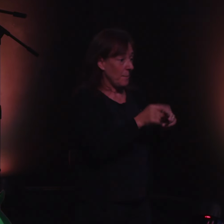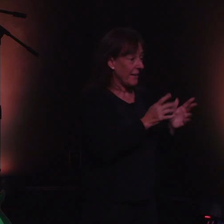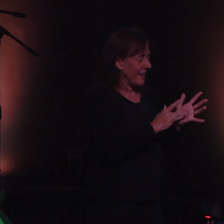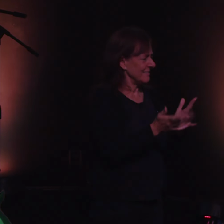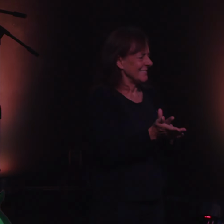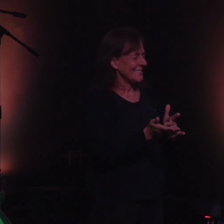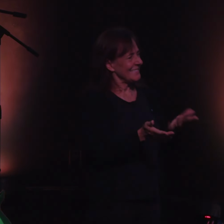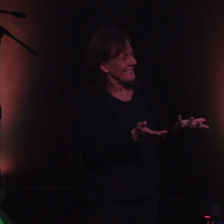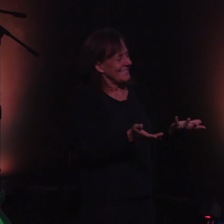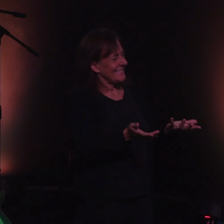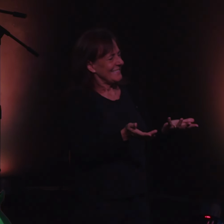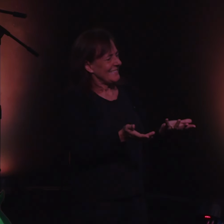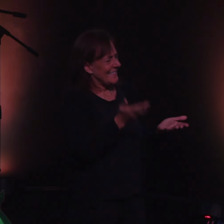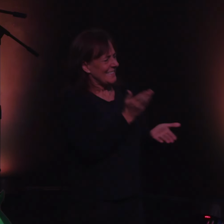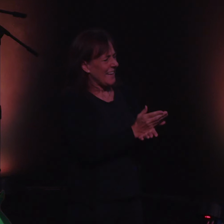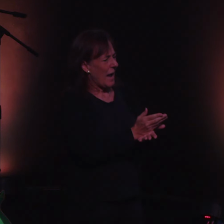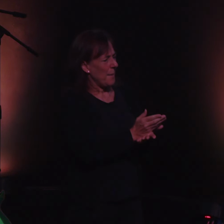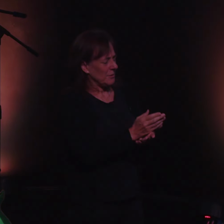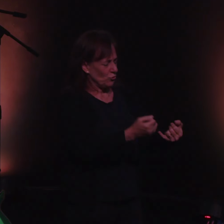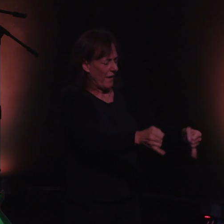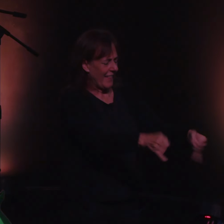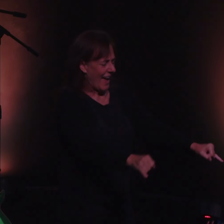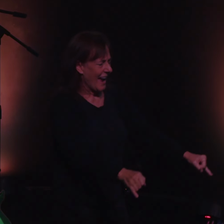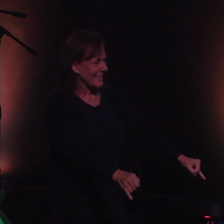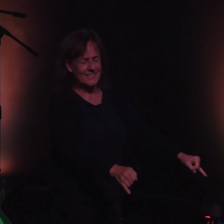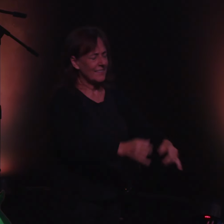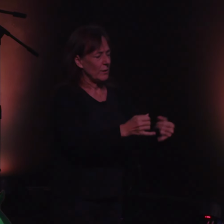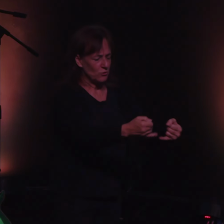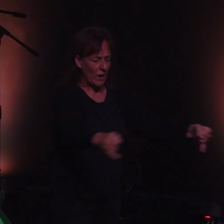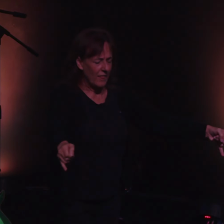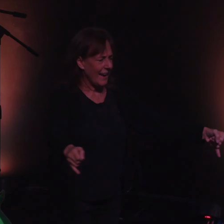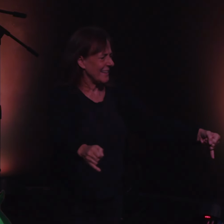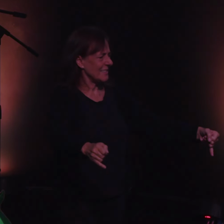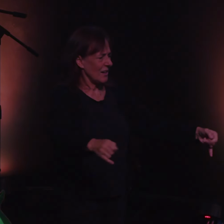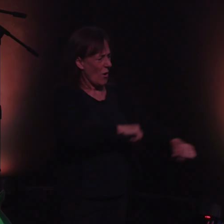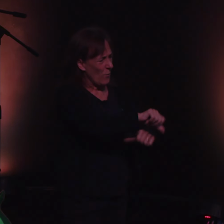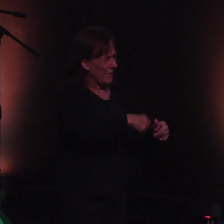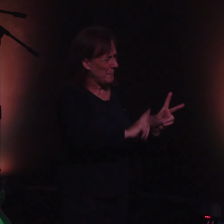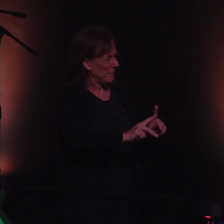No! Stop drawing lines. Why do we have to draw lines around people?